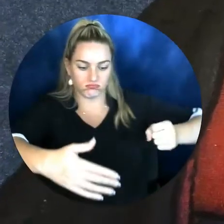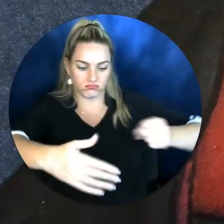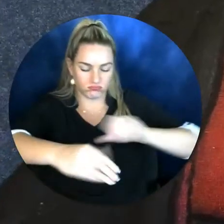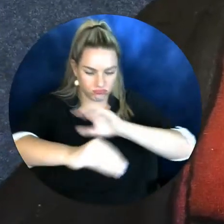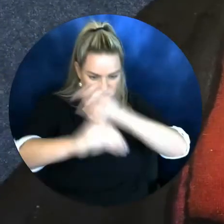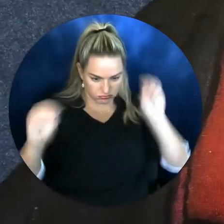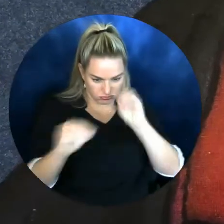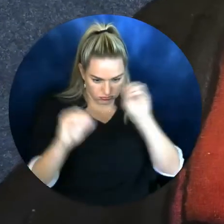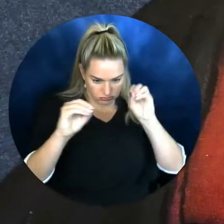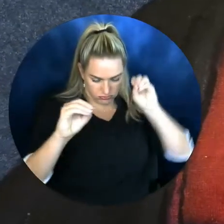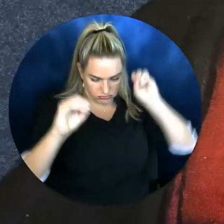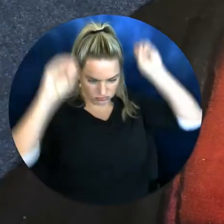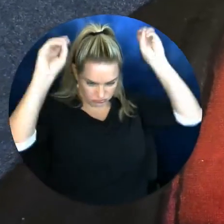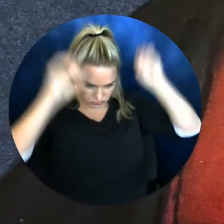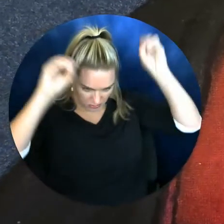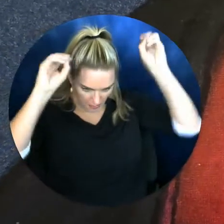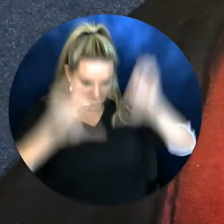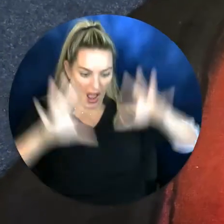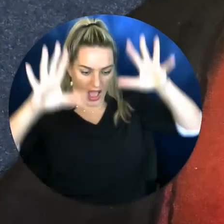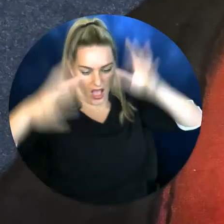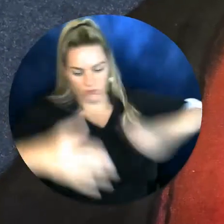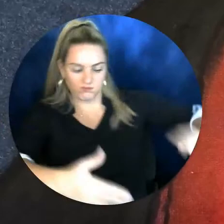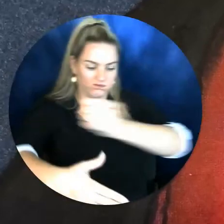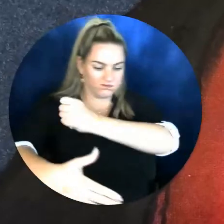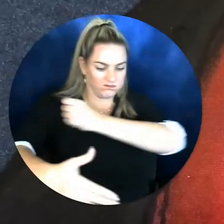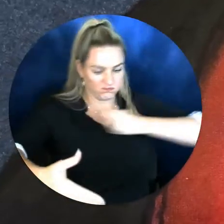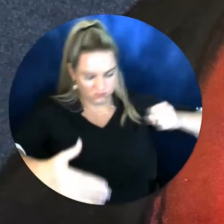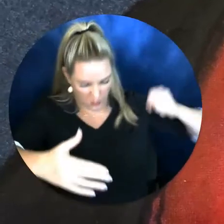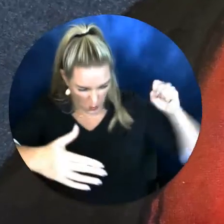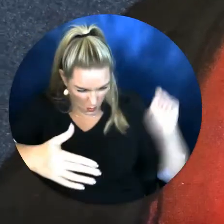"Iggity, ziggity, ziggity,